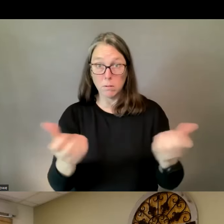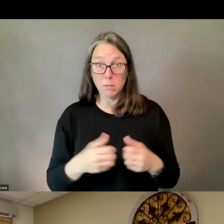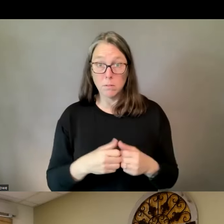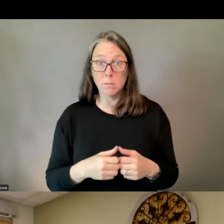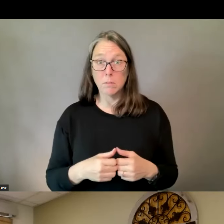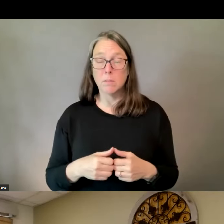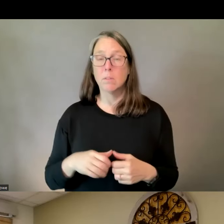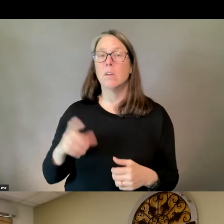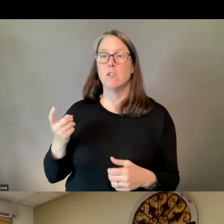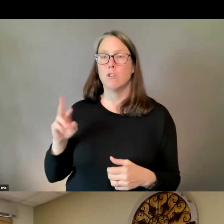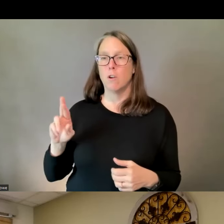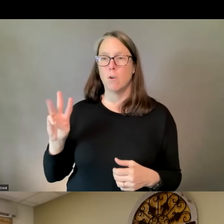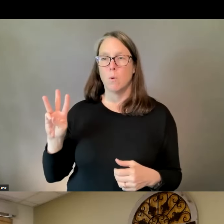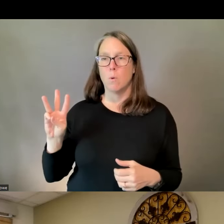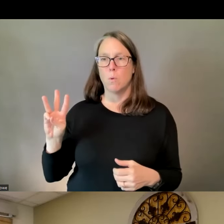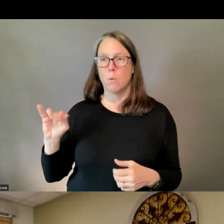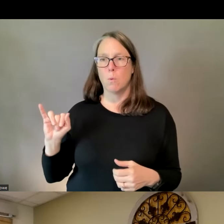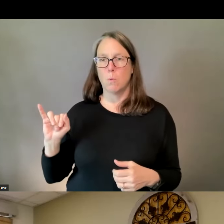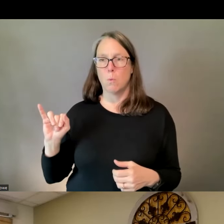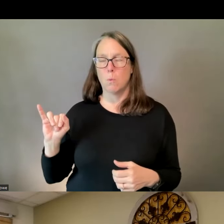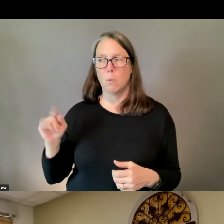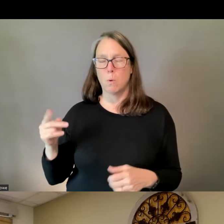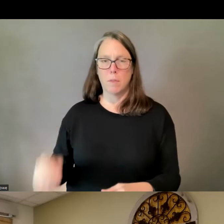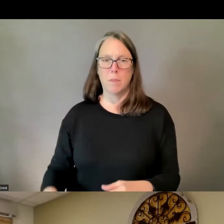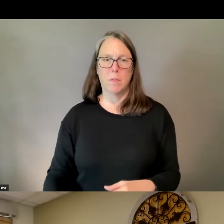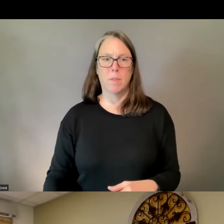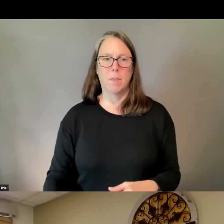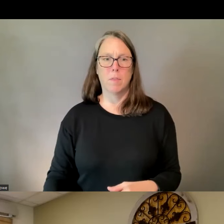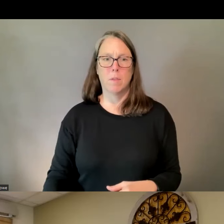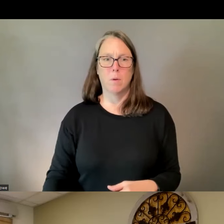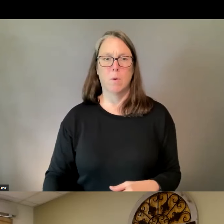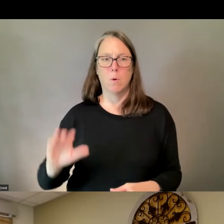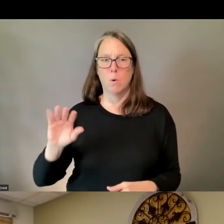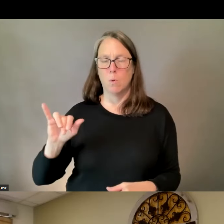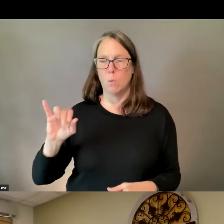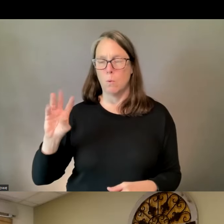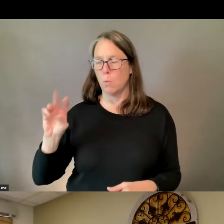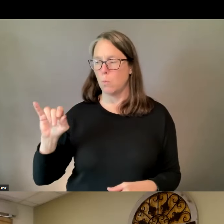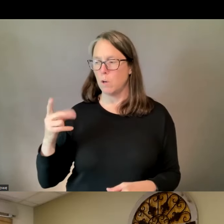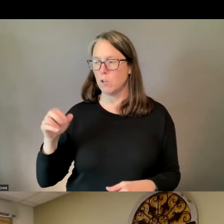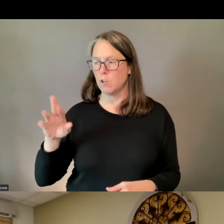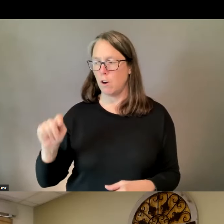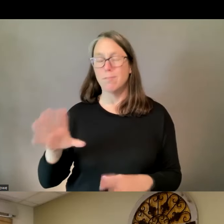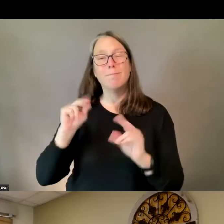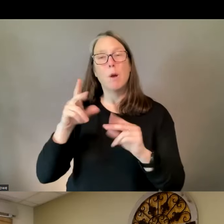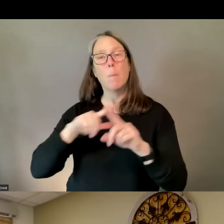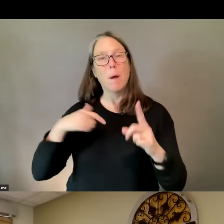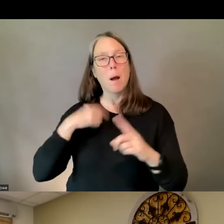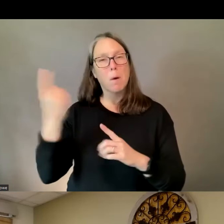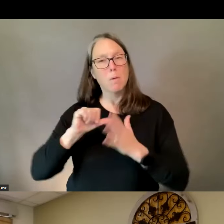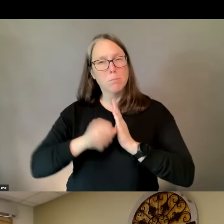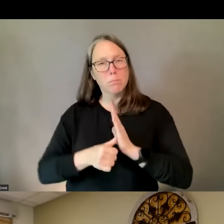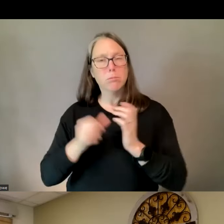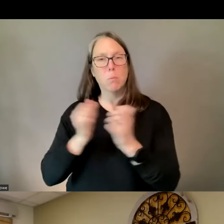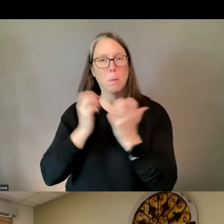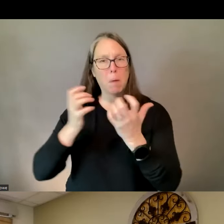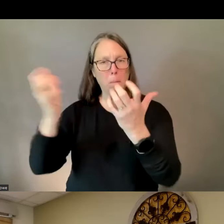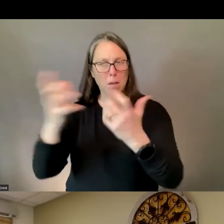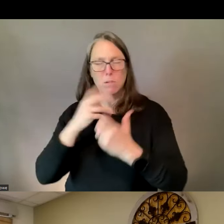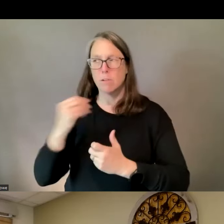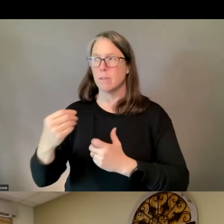No, I'm always impressed with the population and the families. And I think if, it can be really hard,